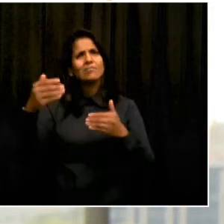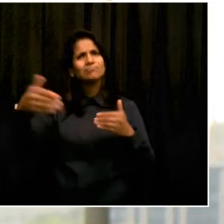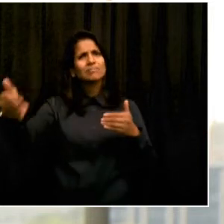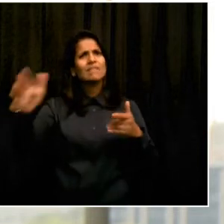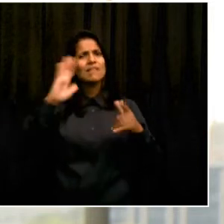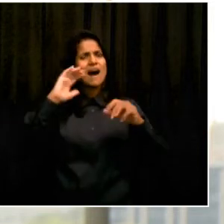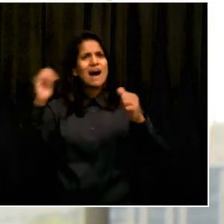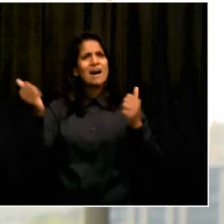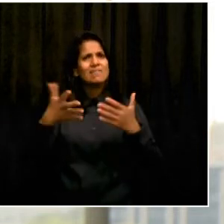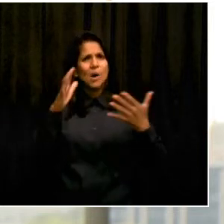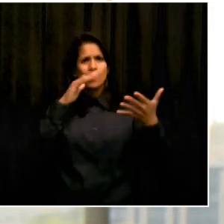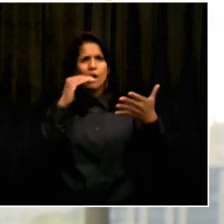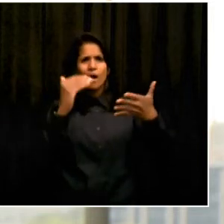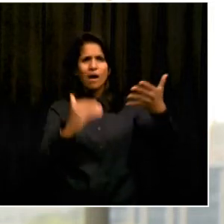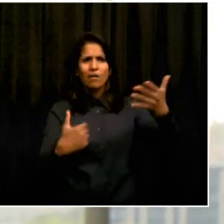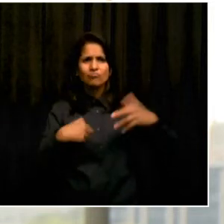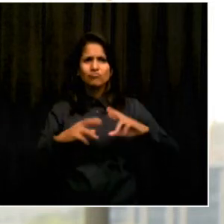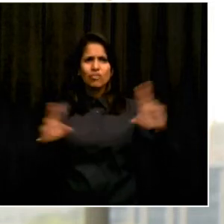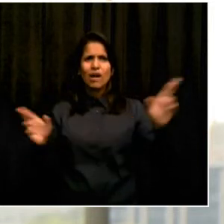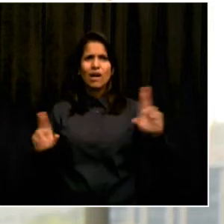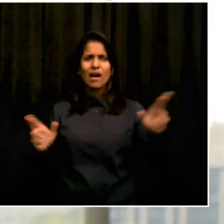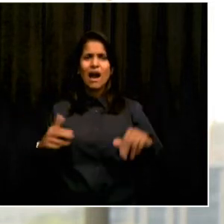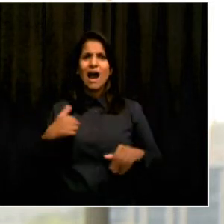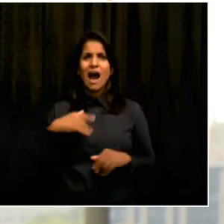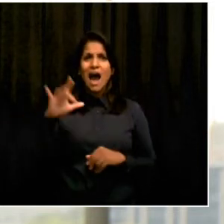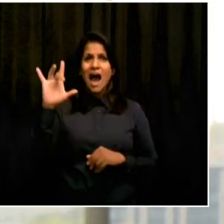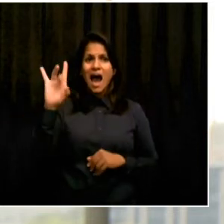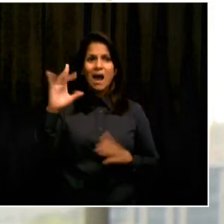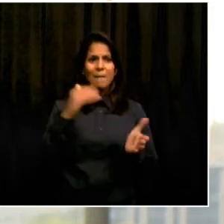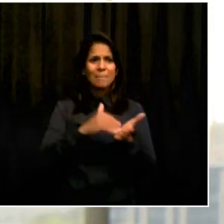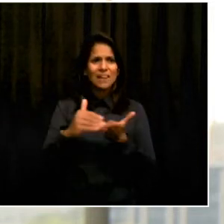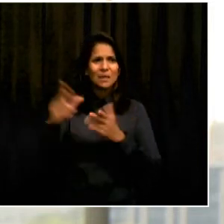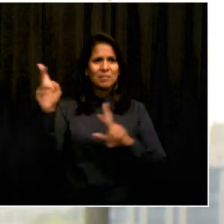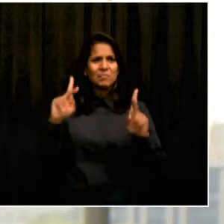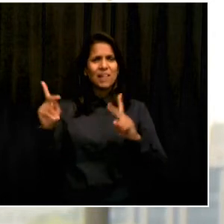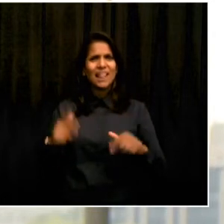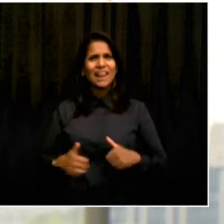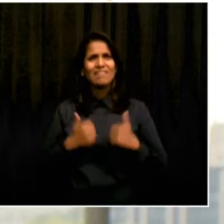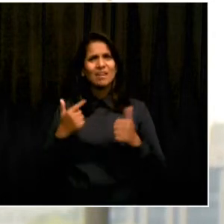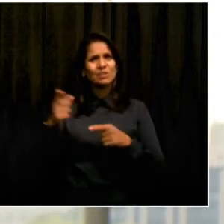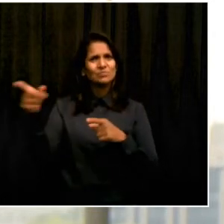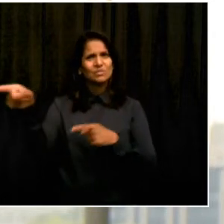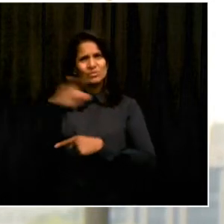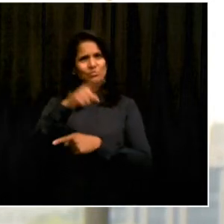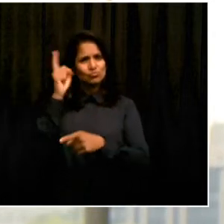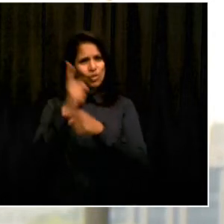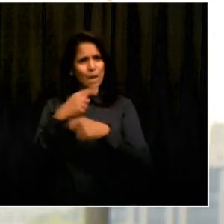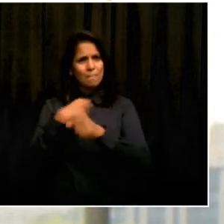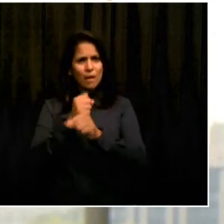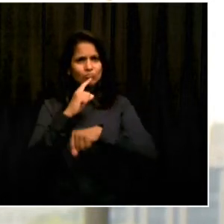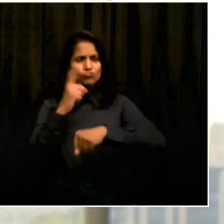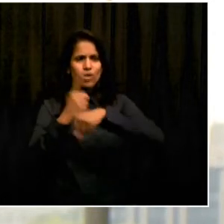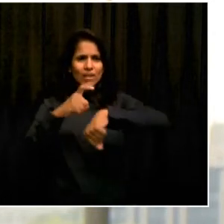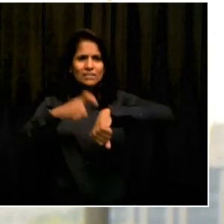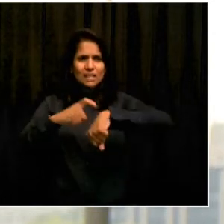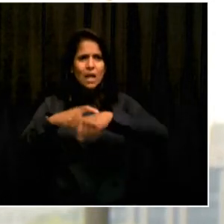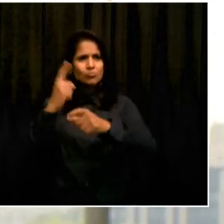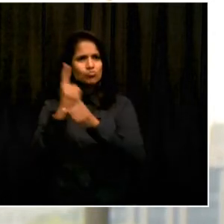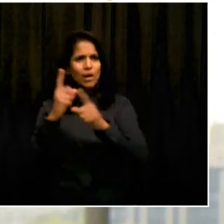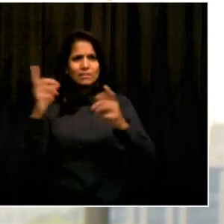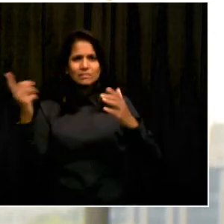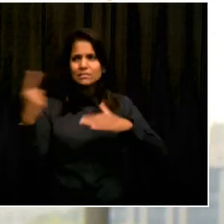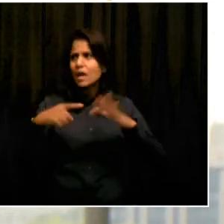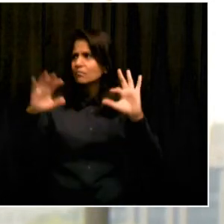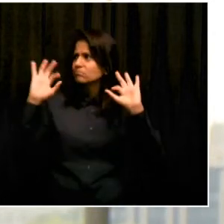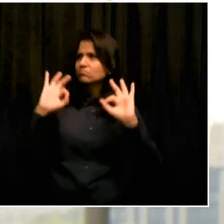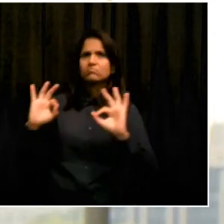is something that has to be done the right way. So again, we have continued to bring back our city.